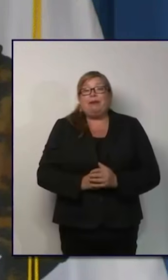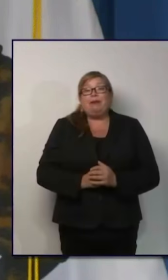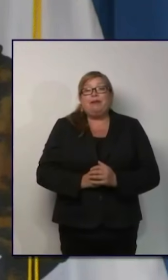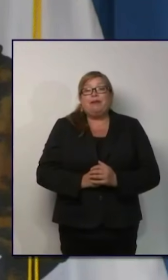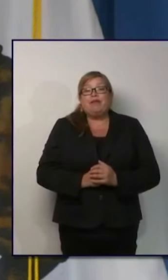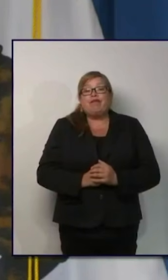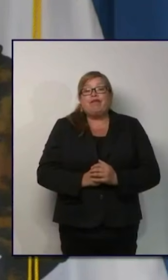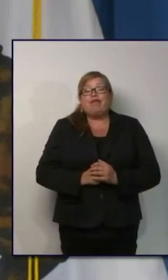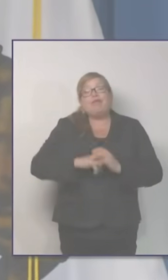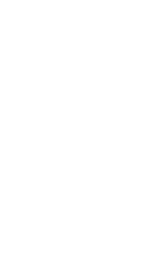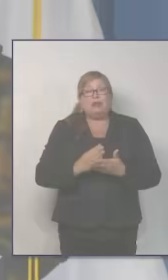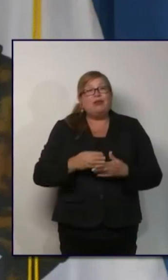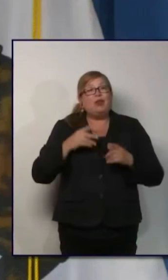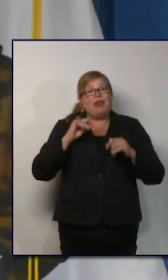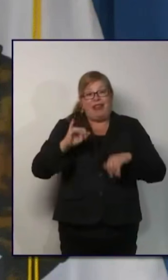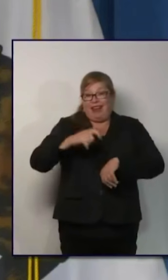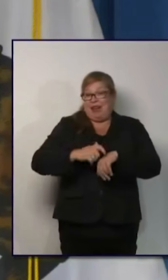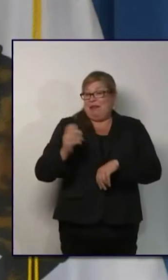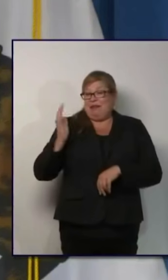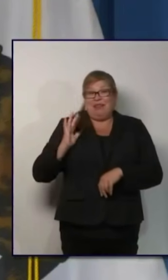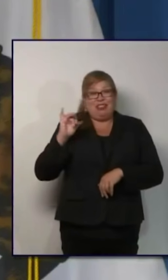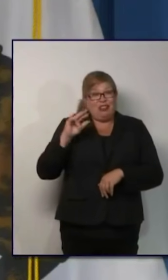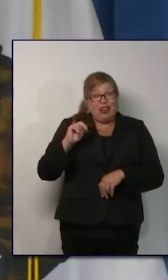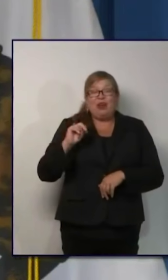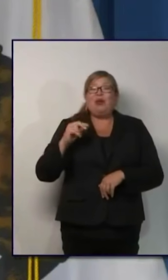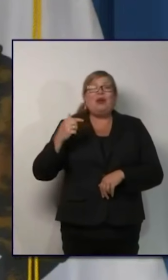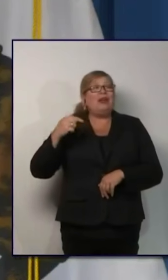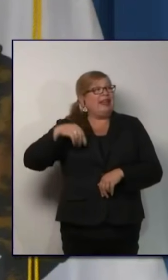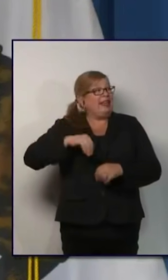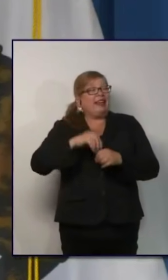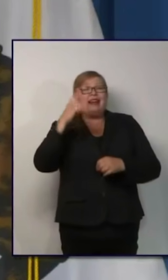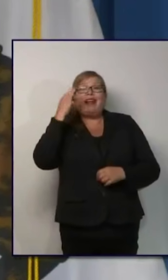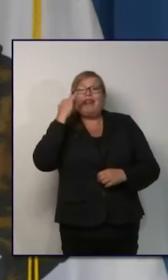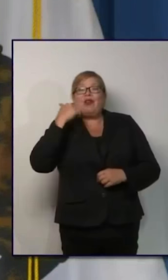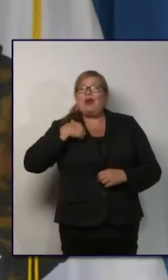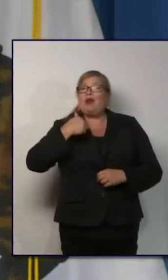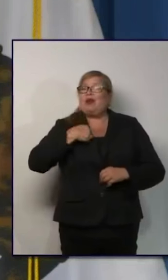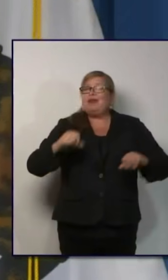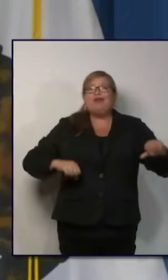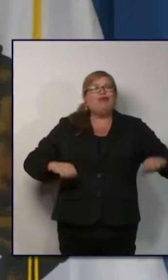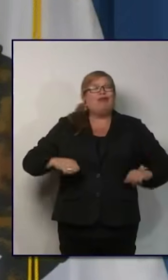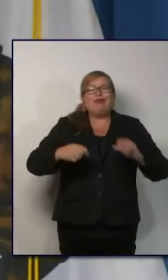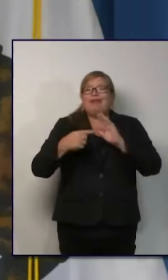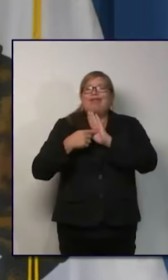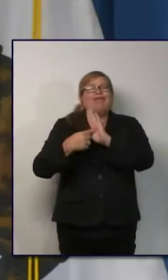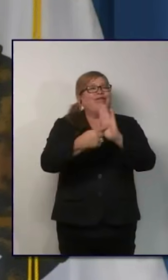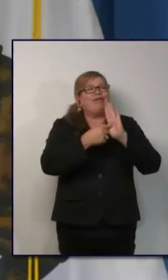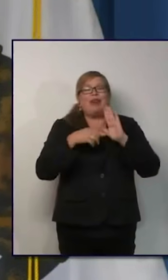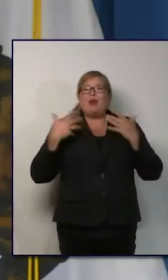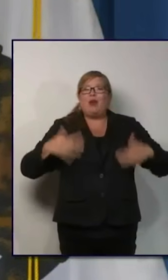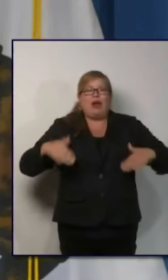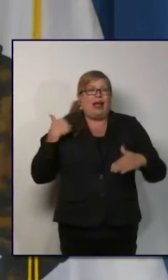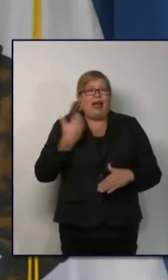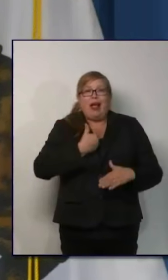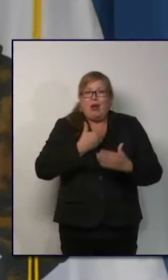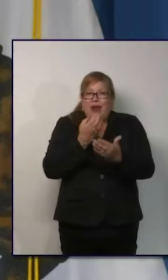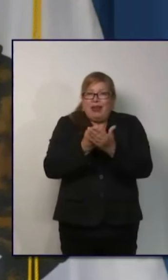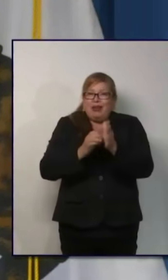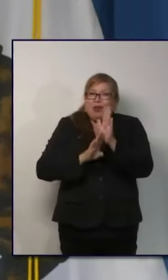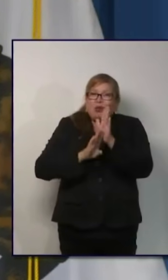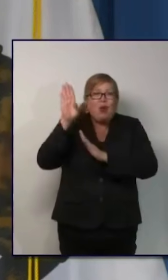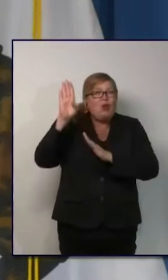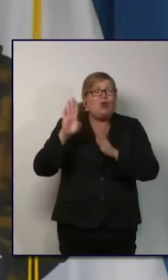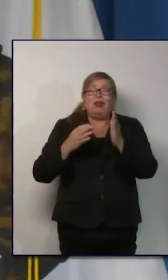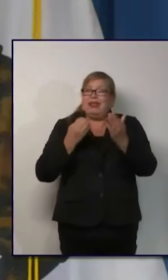where we were. We were regaling folks about our economic growth and the incredible economic vibrancy